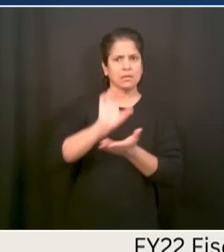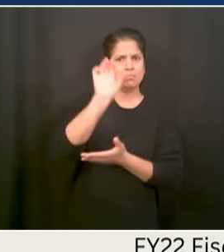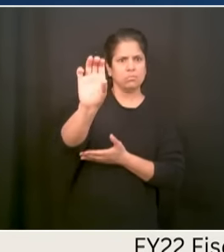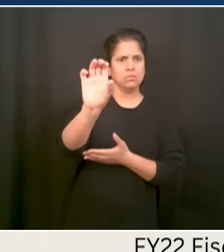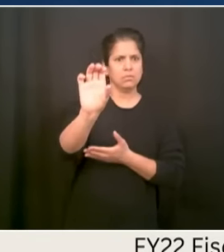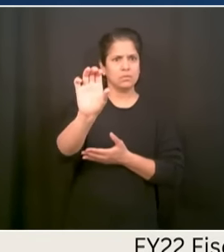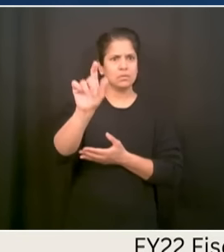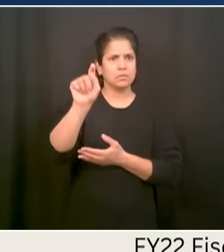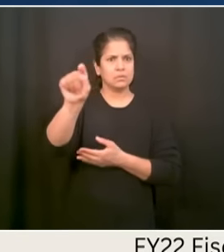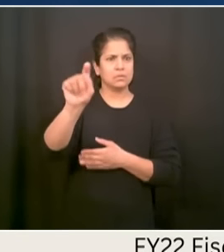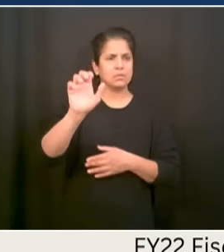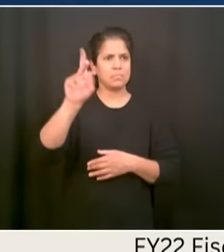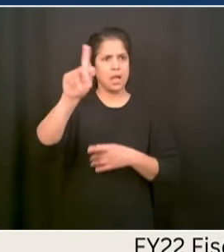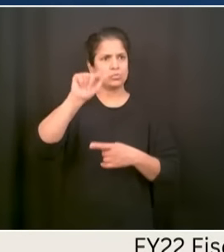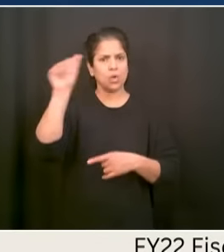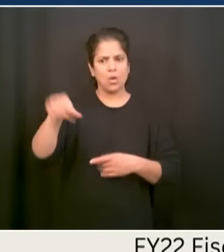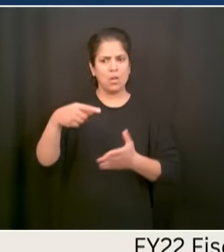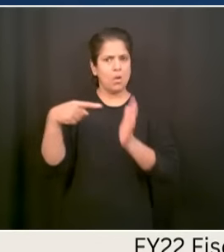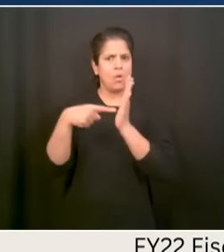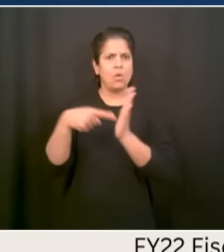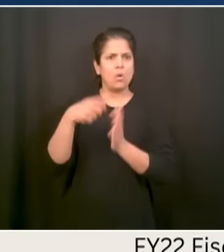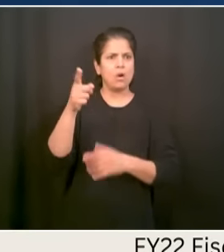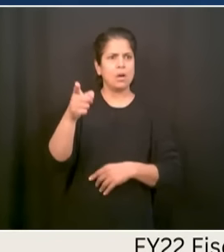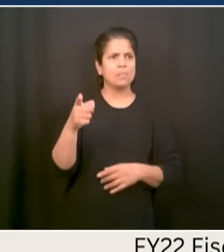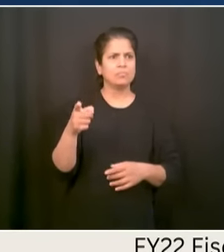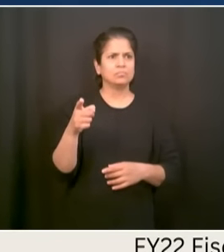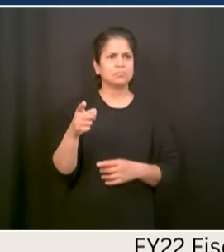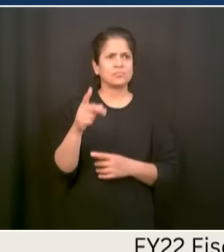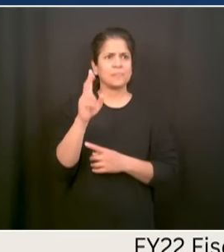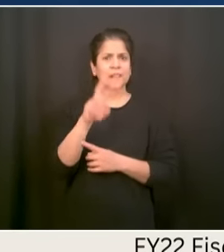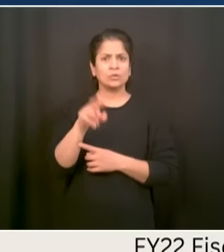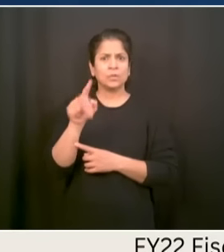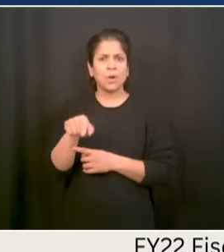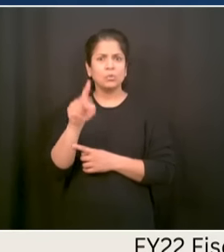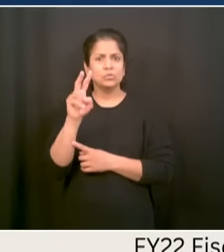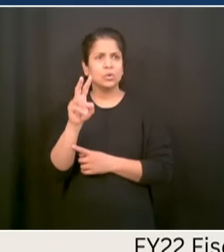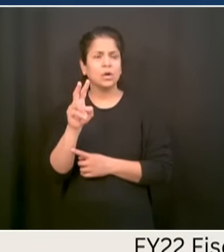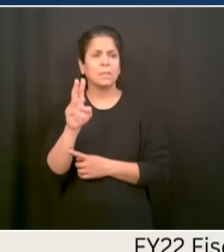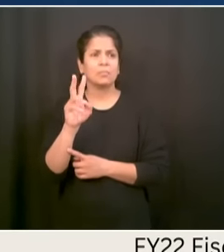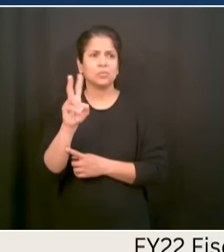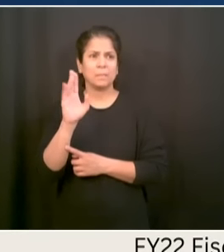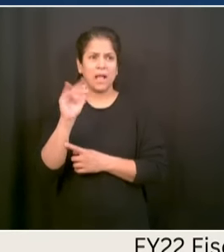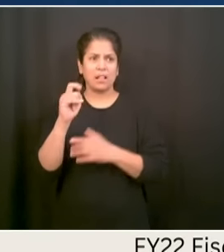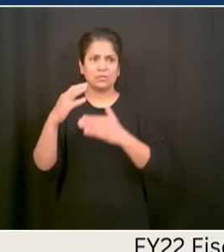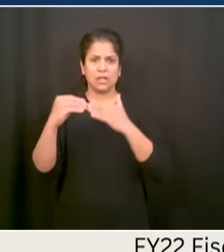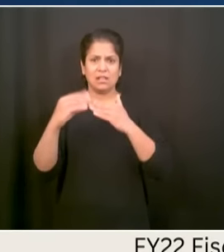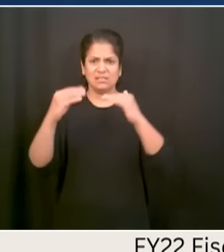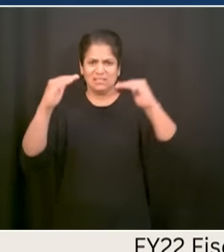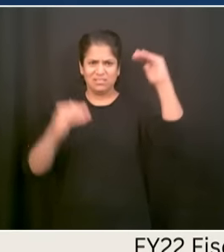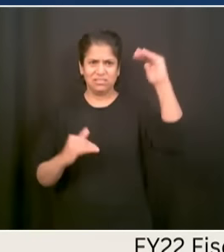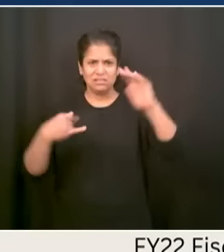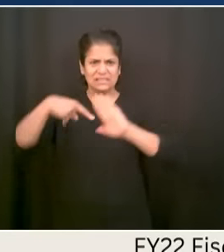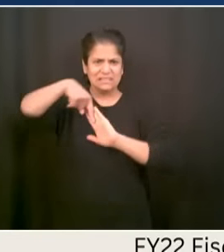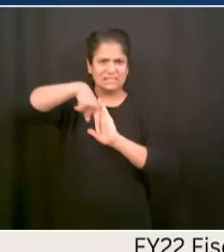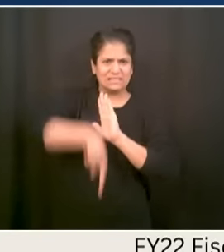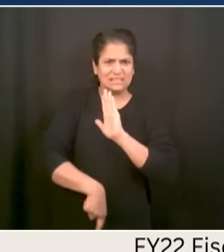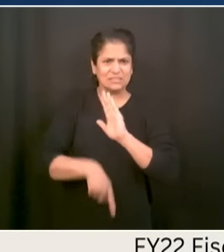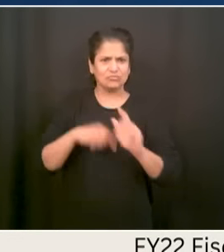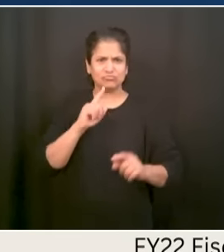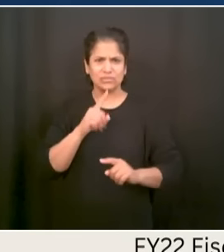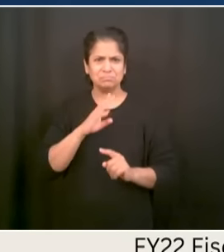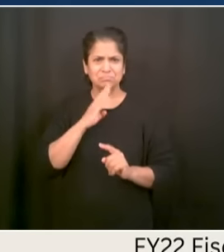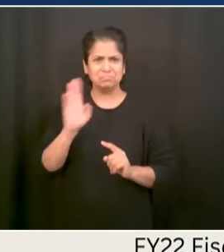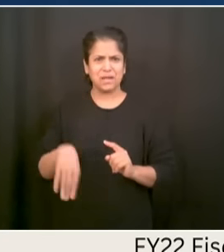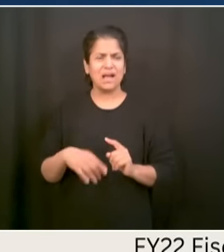is a $21.2 billion chasm, and it can no longer be sustained. It is measured in city schools that could have